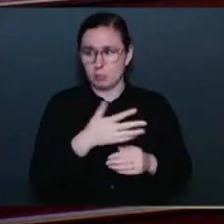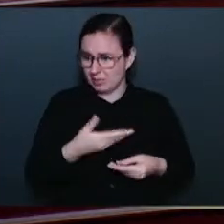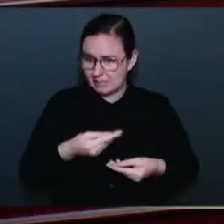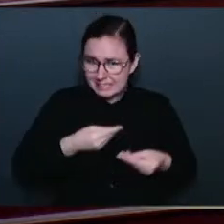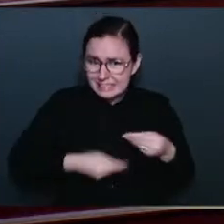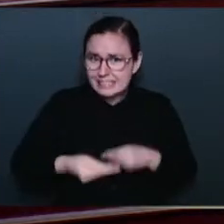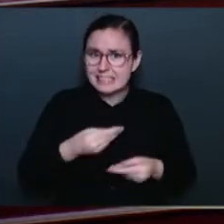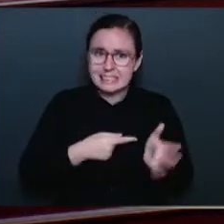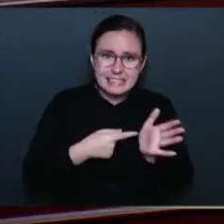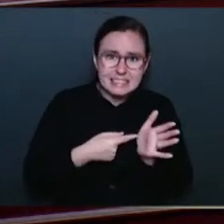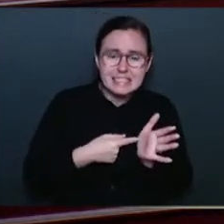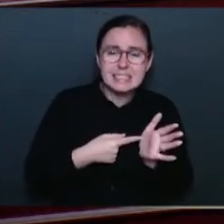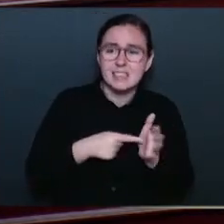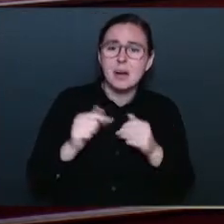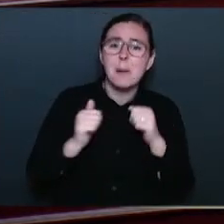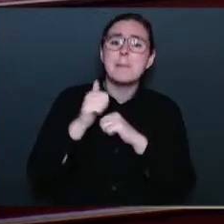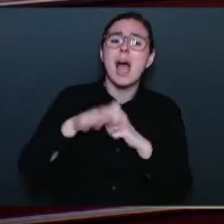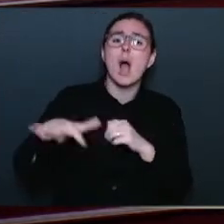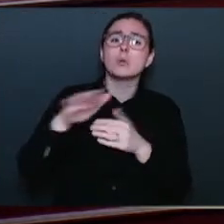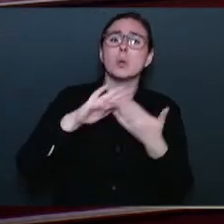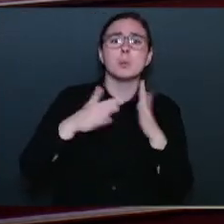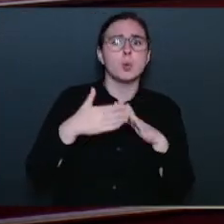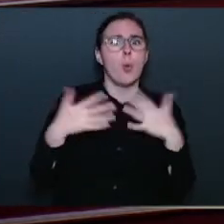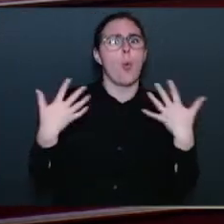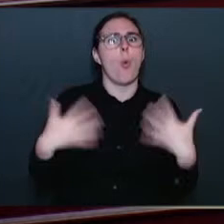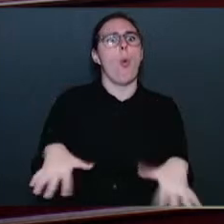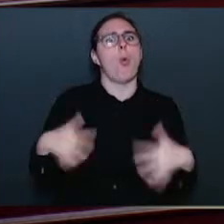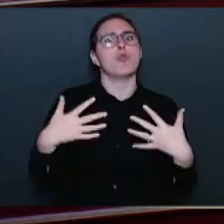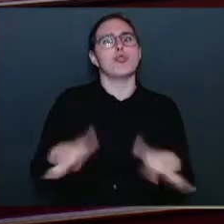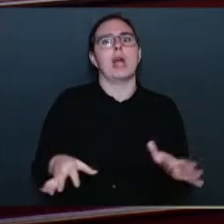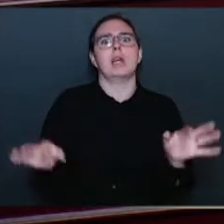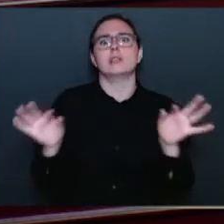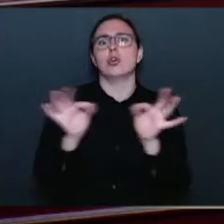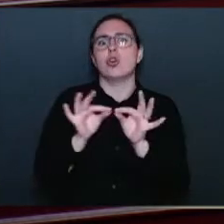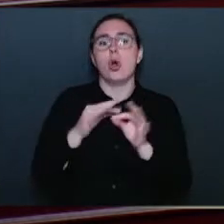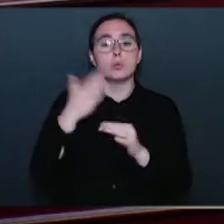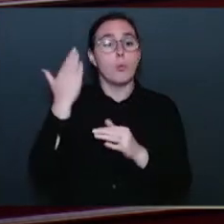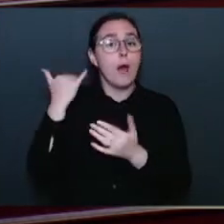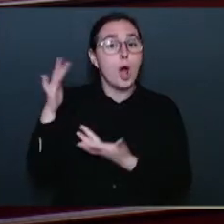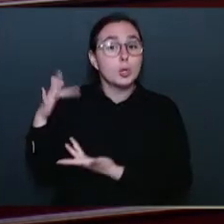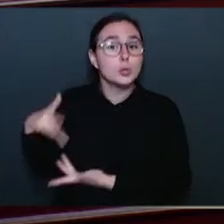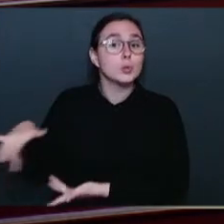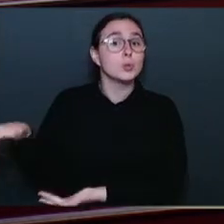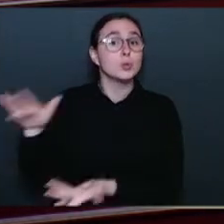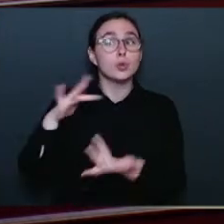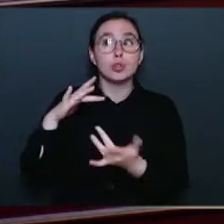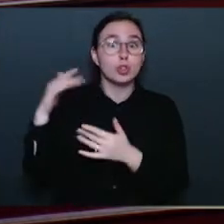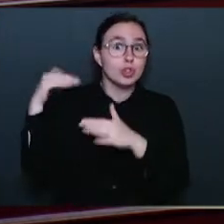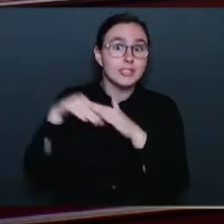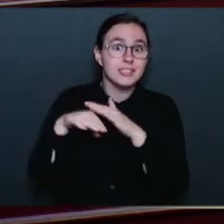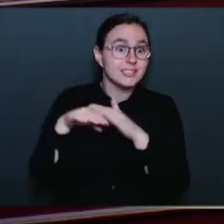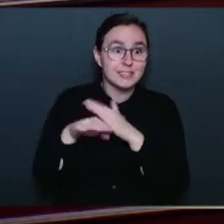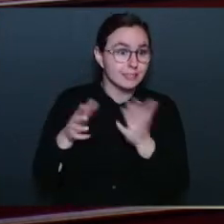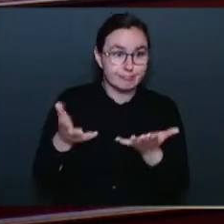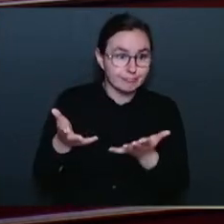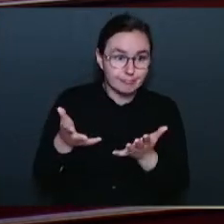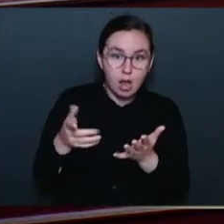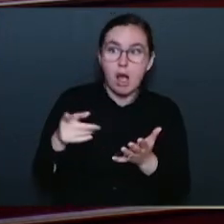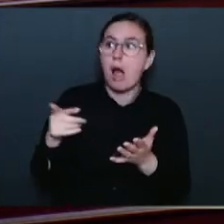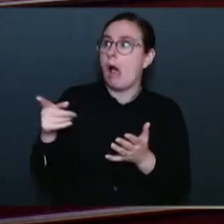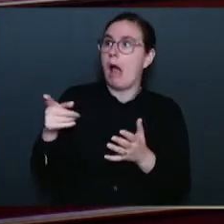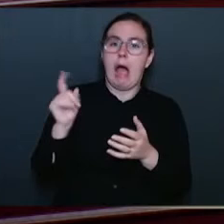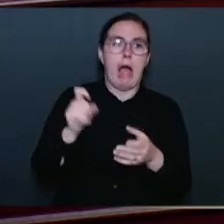funded due to an influx of tourists using Municipal infrastructure can the minister explain to the UCP MLA for bam